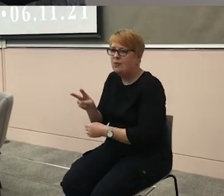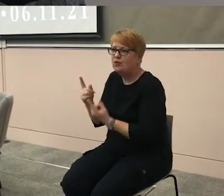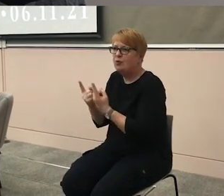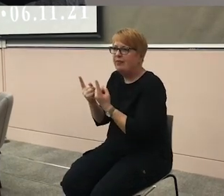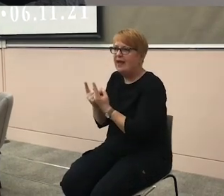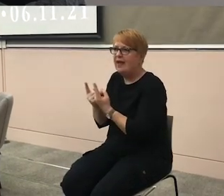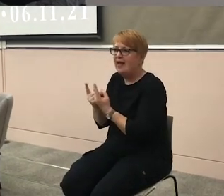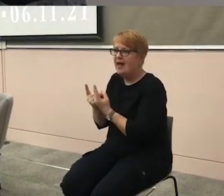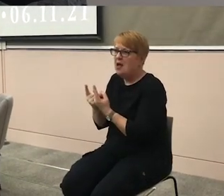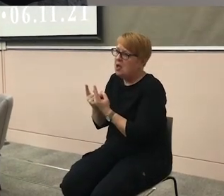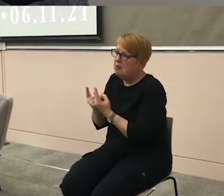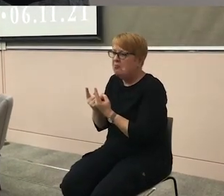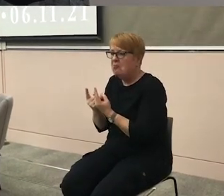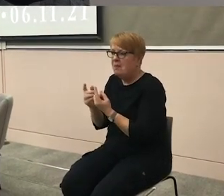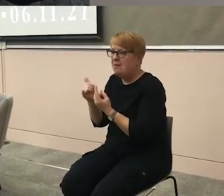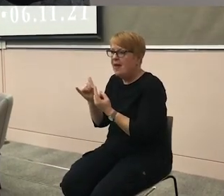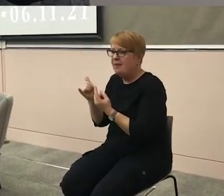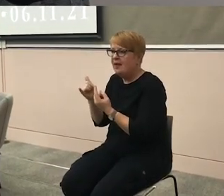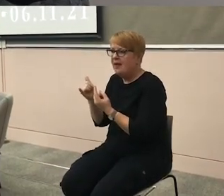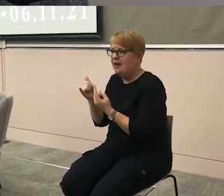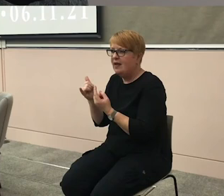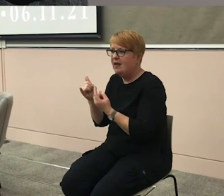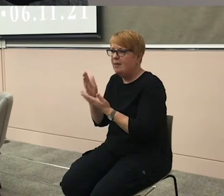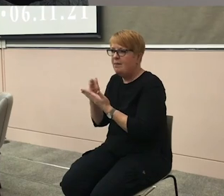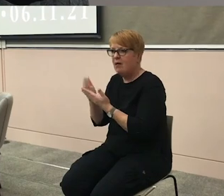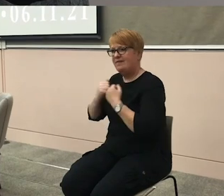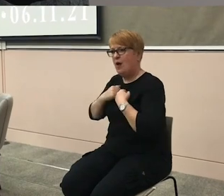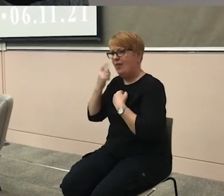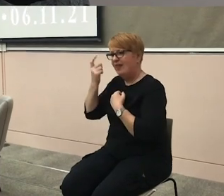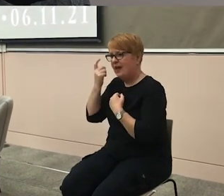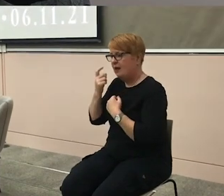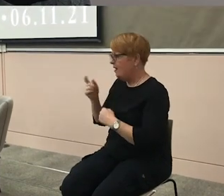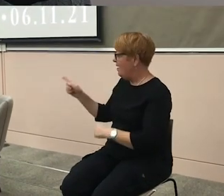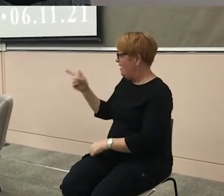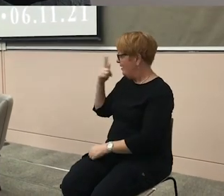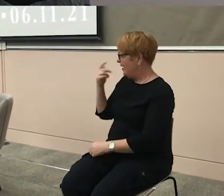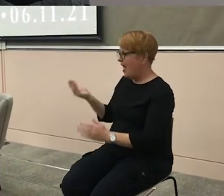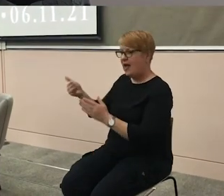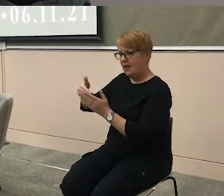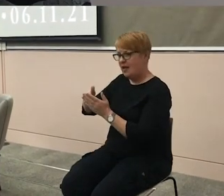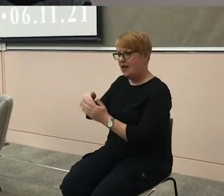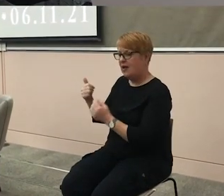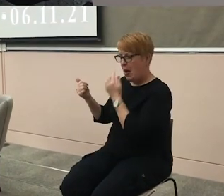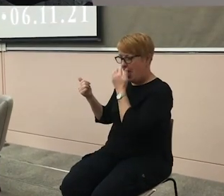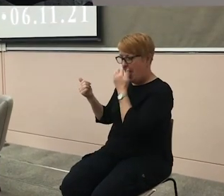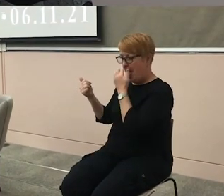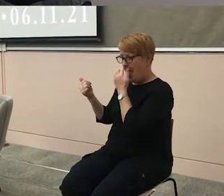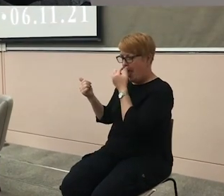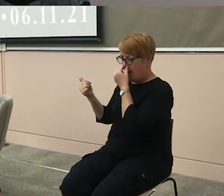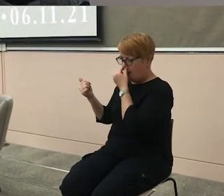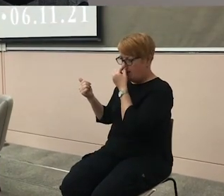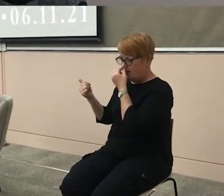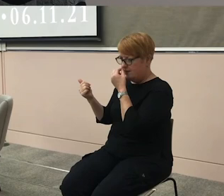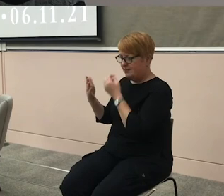I don't know, like part of, it's just part of who we were thinking, but... Can I also jump in? But yeah, I really love the fact of those aesthetics as